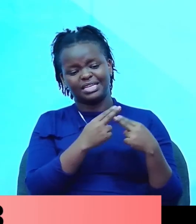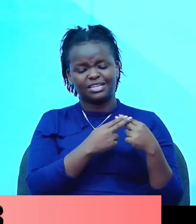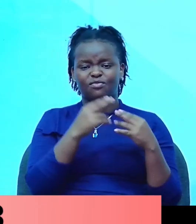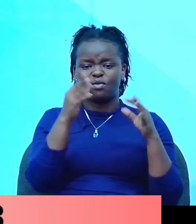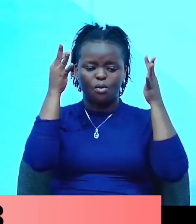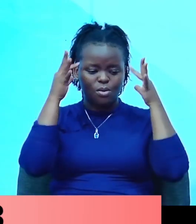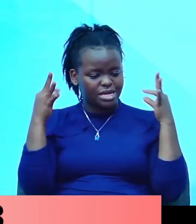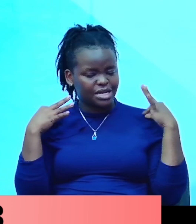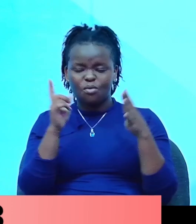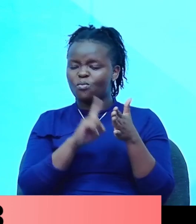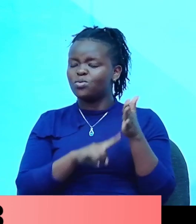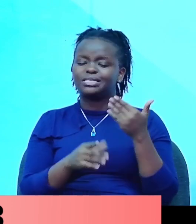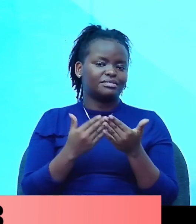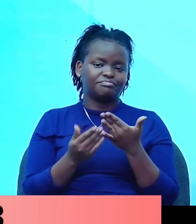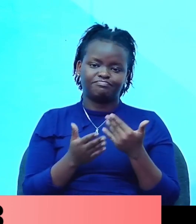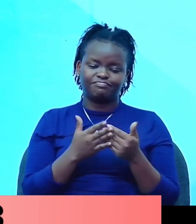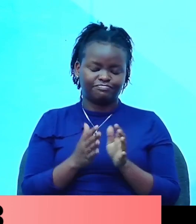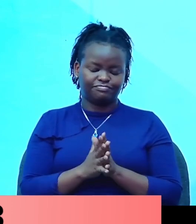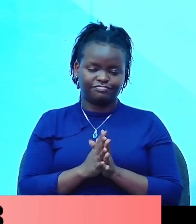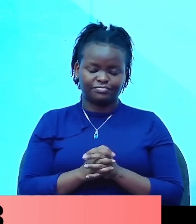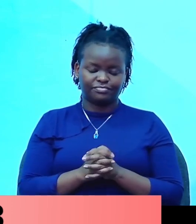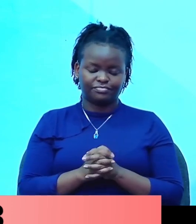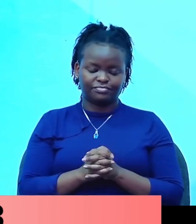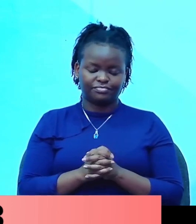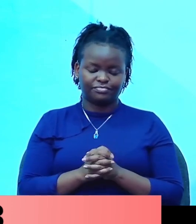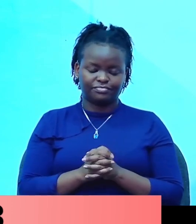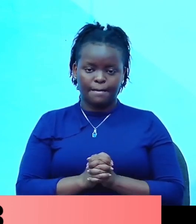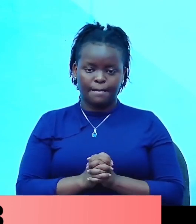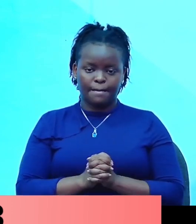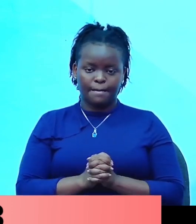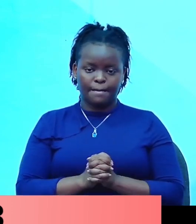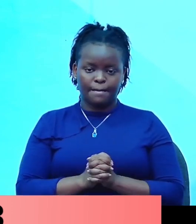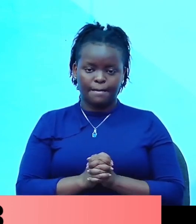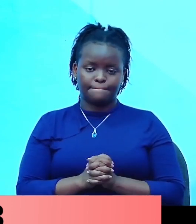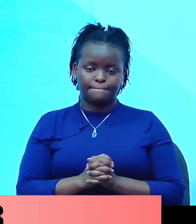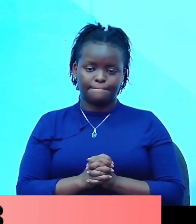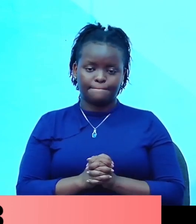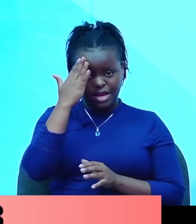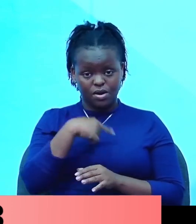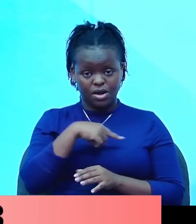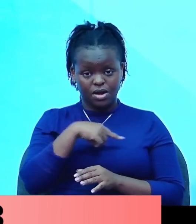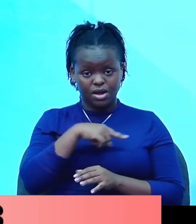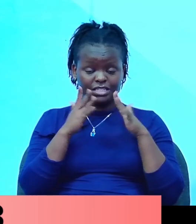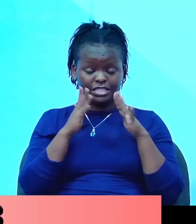is. Yeah. It takes off that pressure. Yes. Literally. Yes. Completely. Yes, it does. I know we are winding up or coming up.